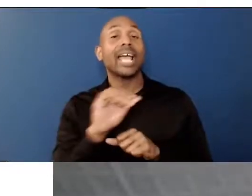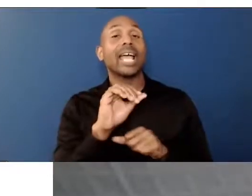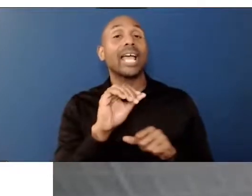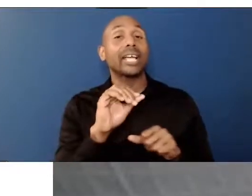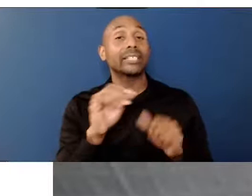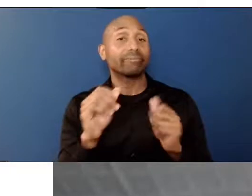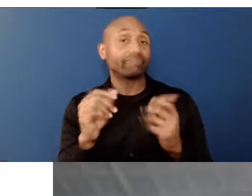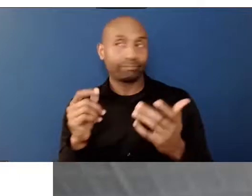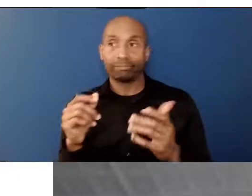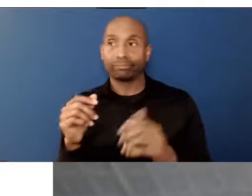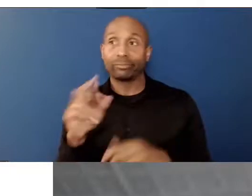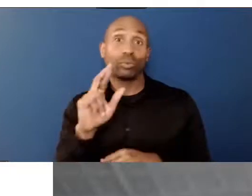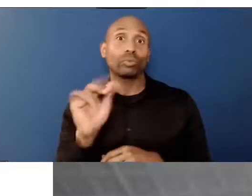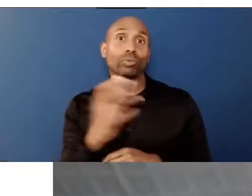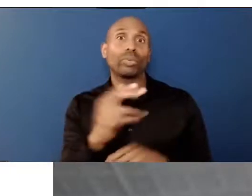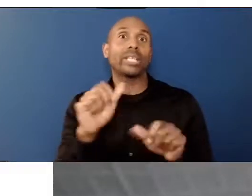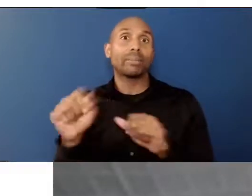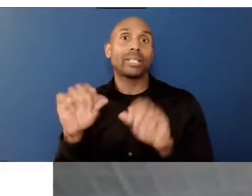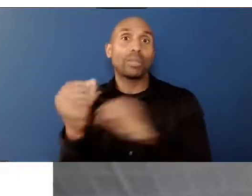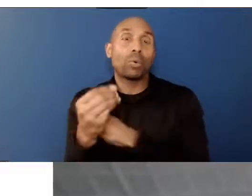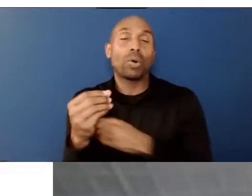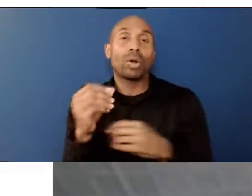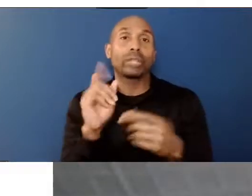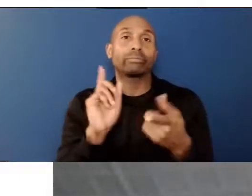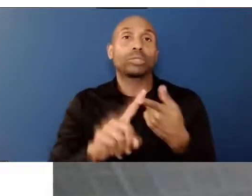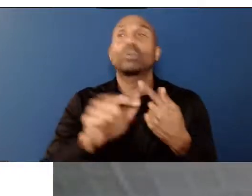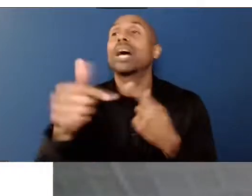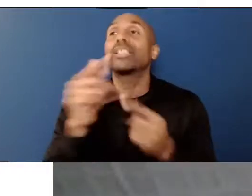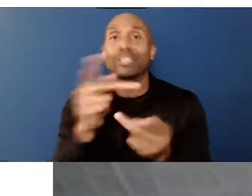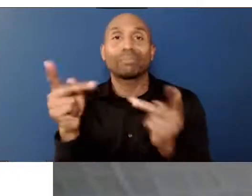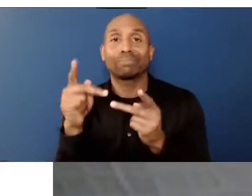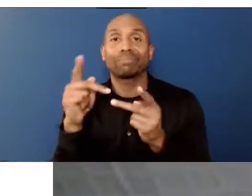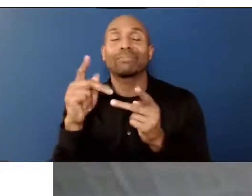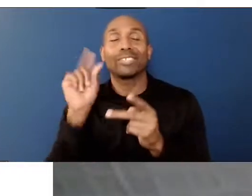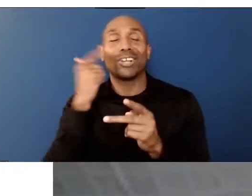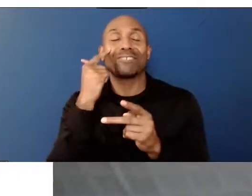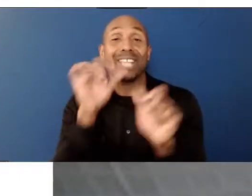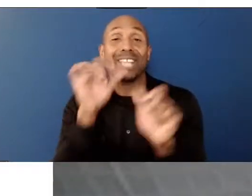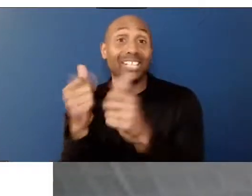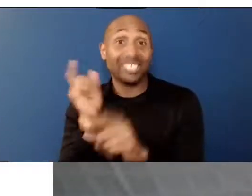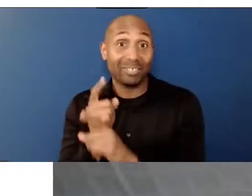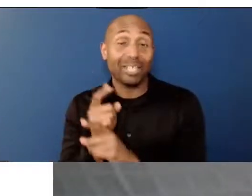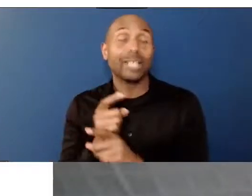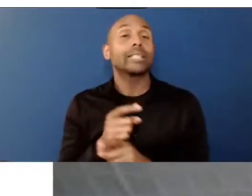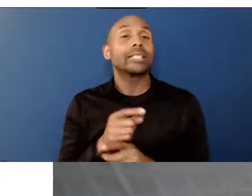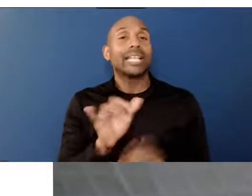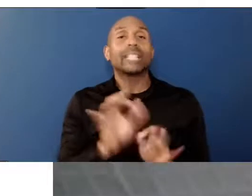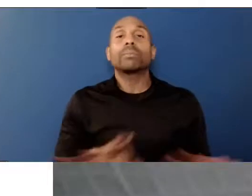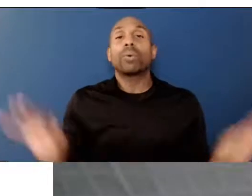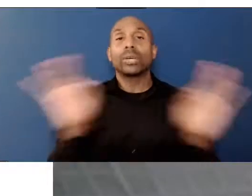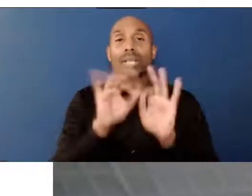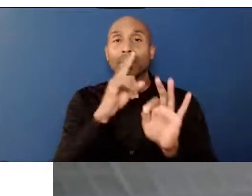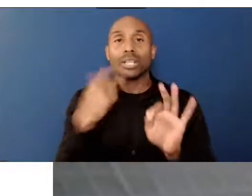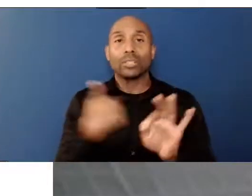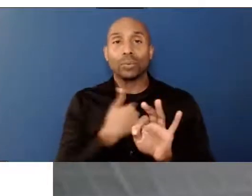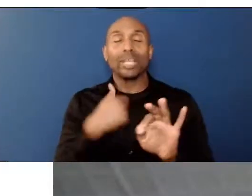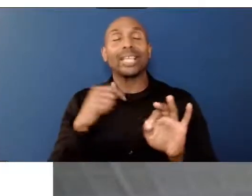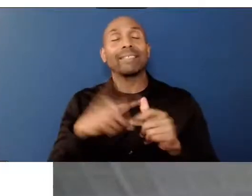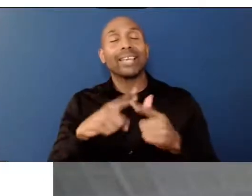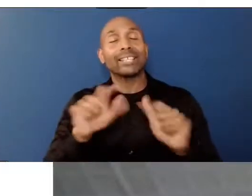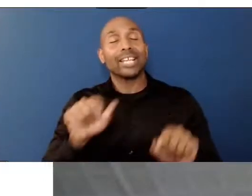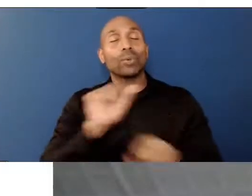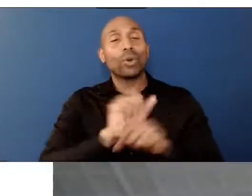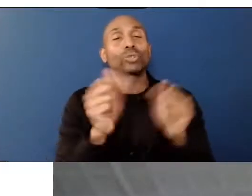people need you to kind of help them sort through that stuff. And I think that's great that our province has so many amazing resources that we